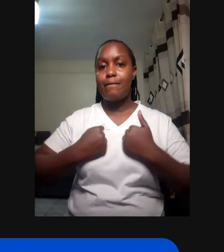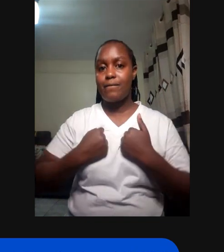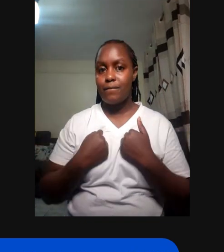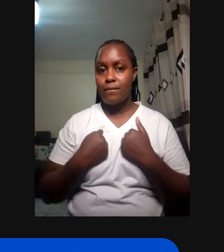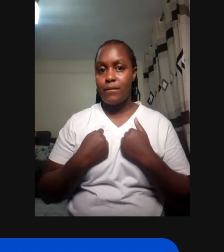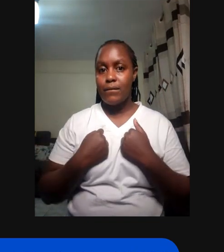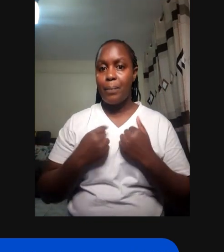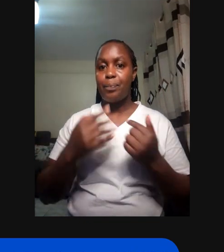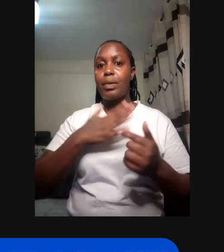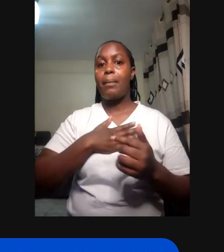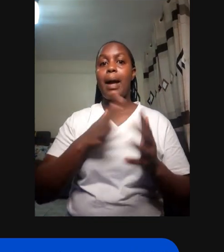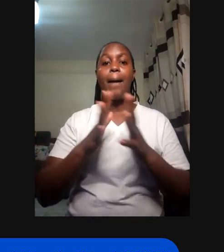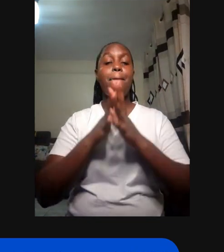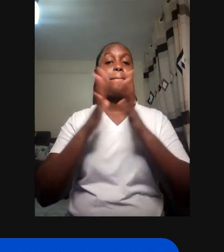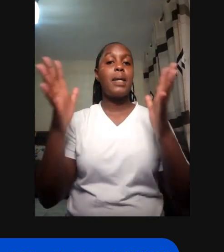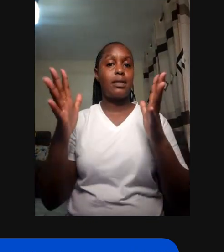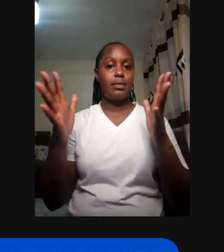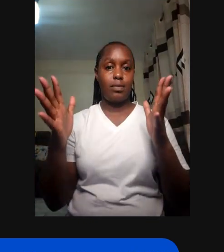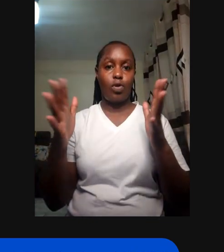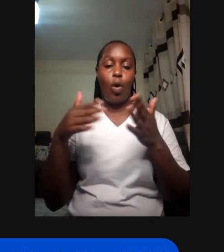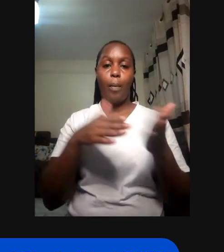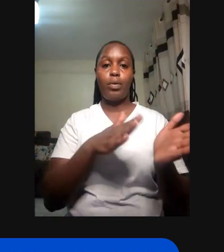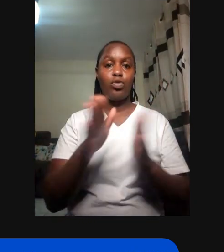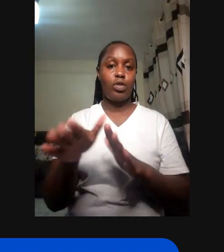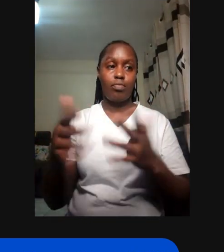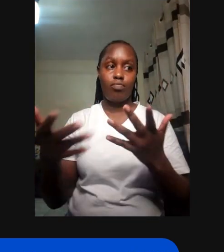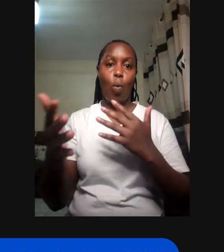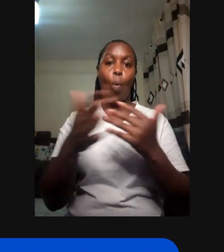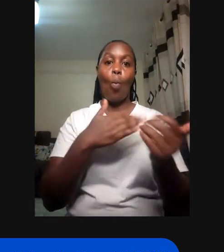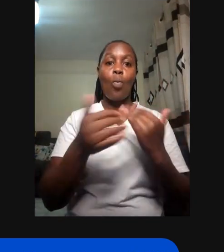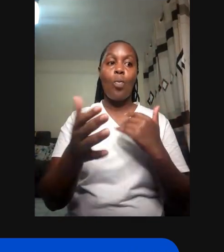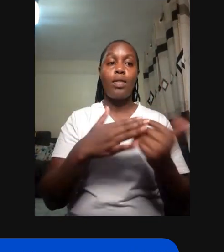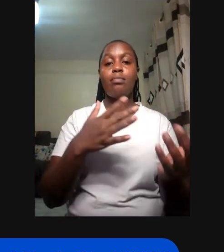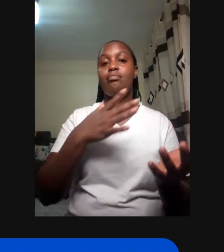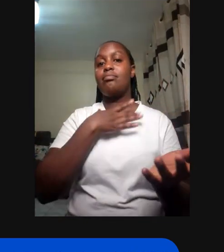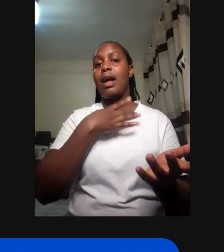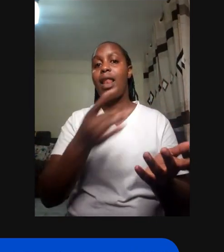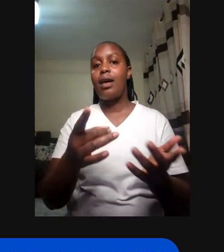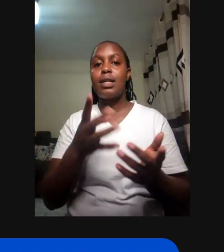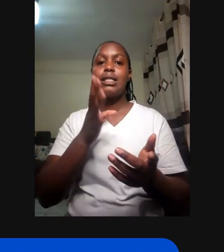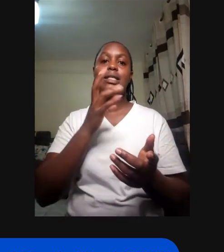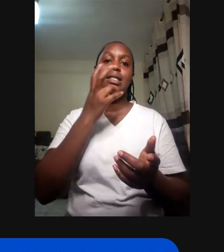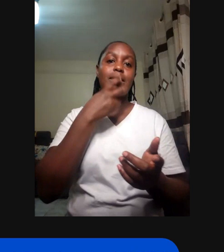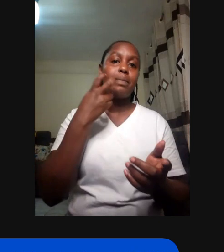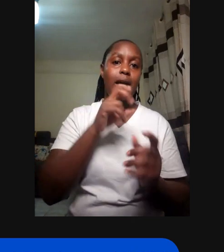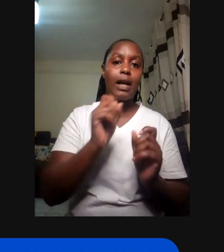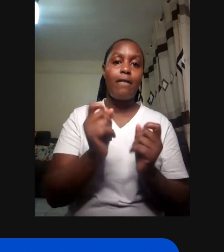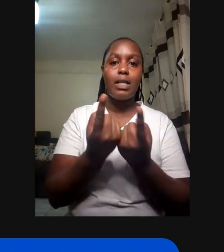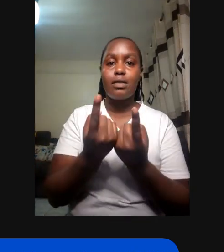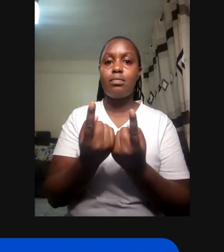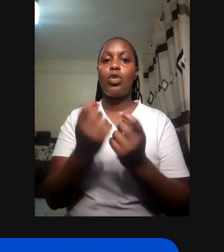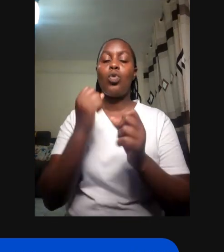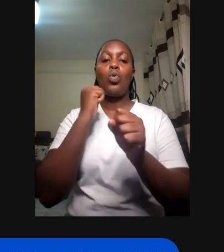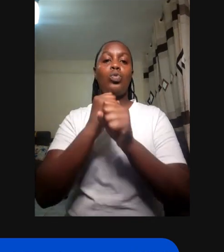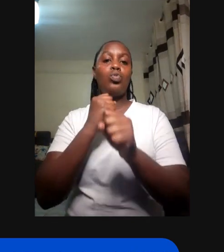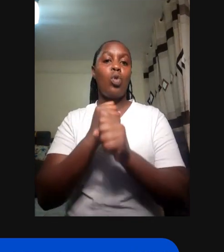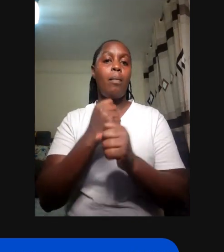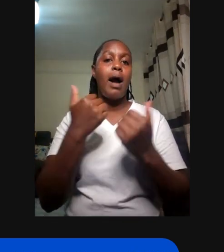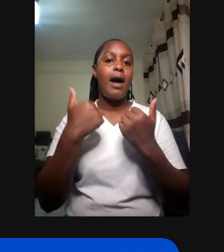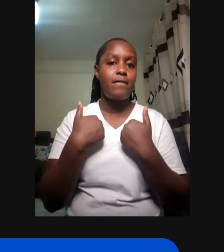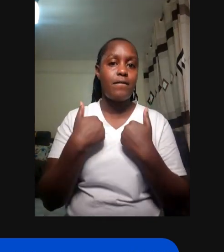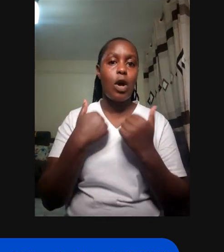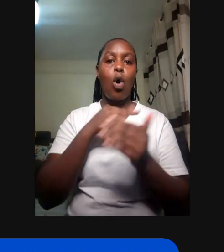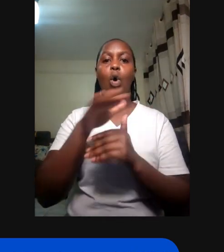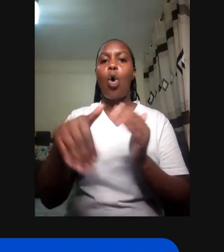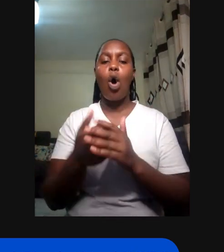biggest opportunities, whether they are like speaking events, whether they are like gigs and all that, they came from people who